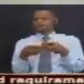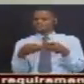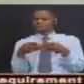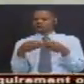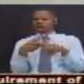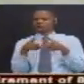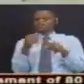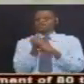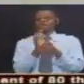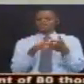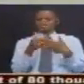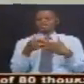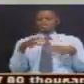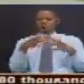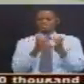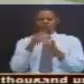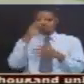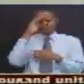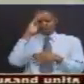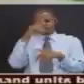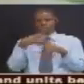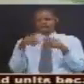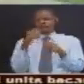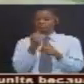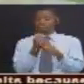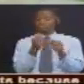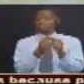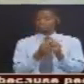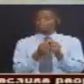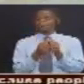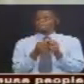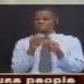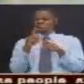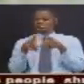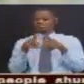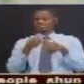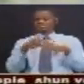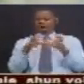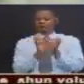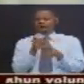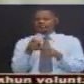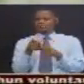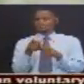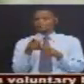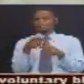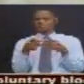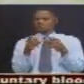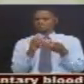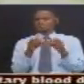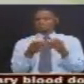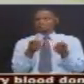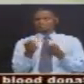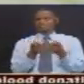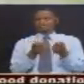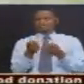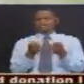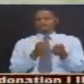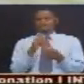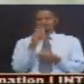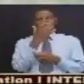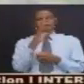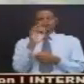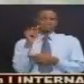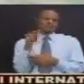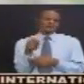so that they should be working together with our uh contractors to make sure that they manage the uh the construction